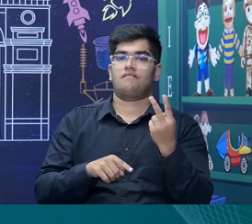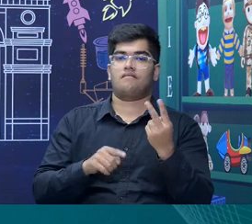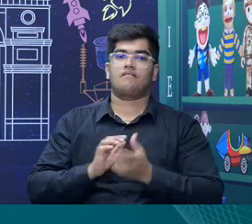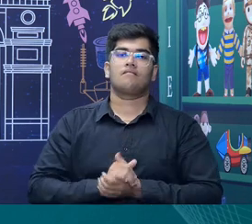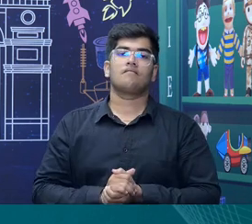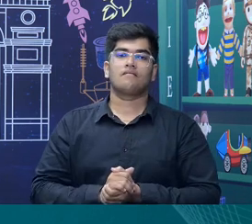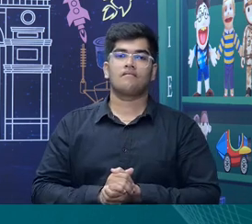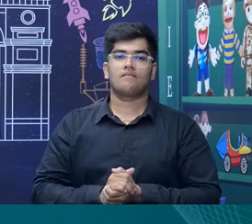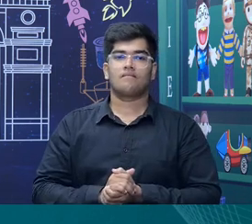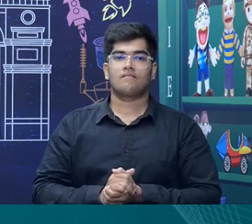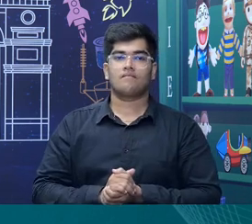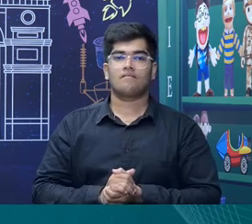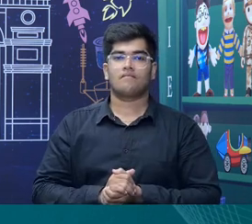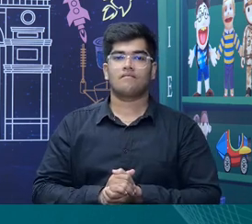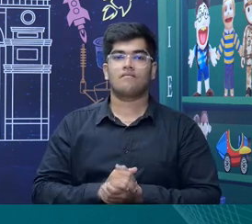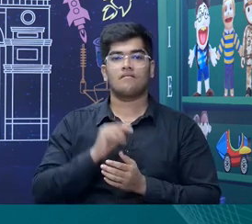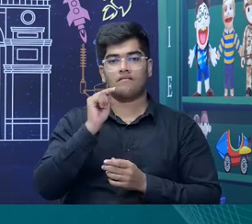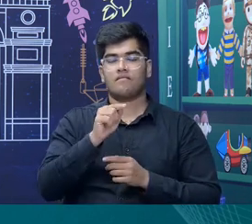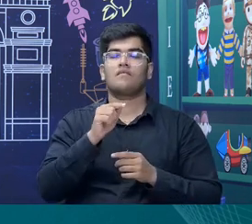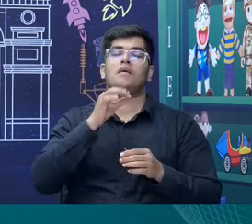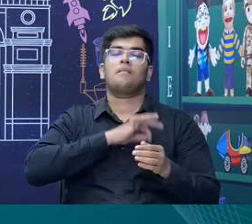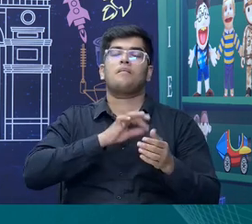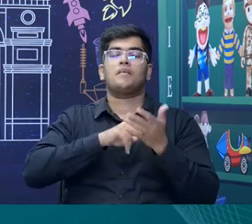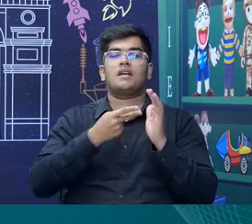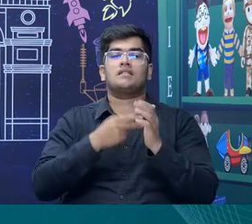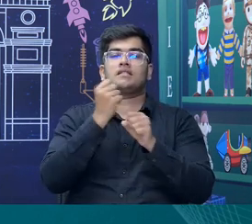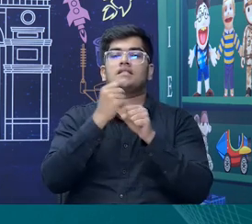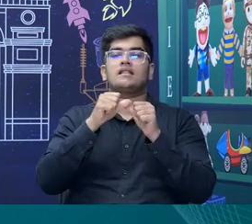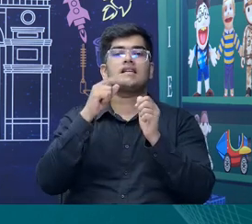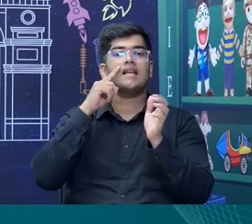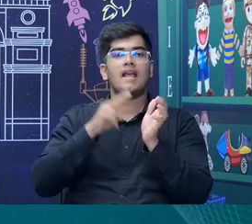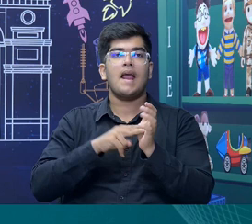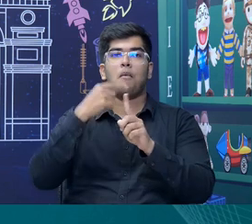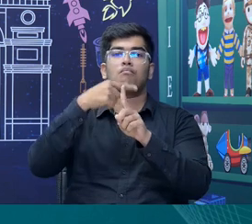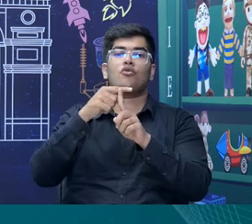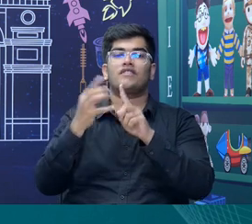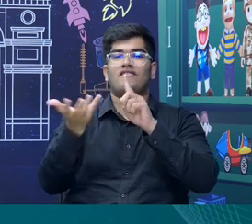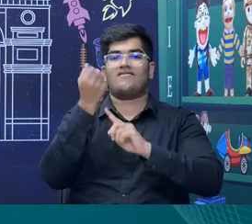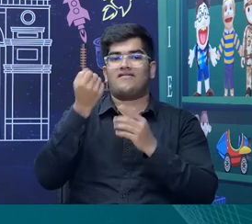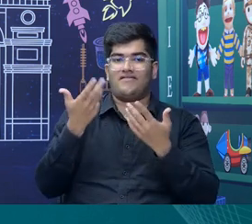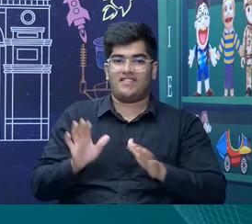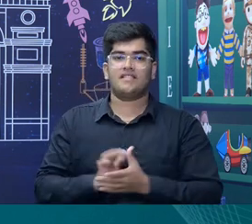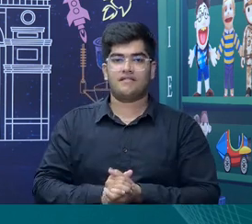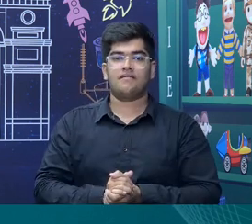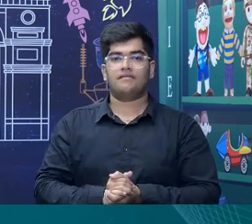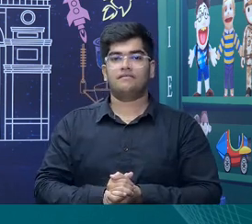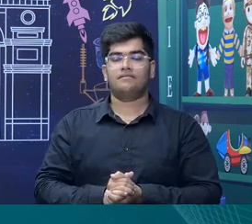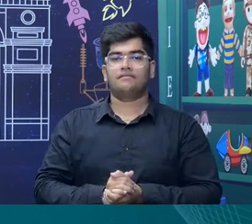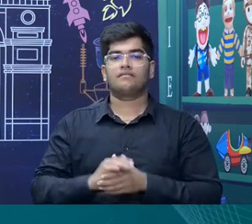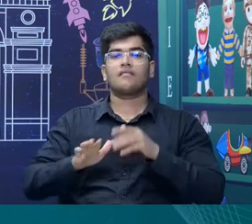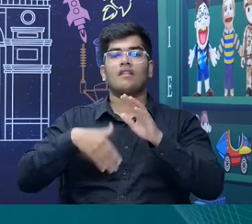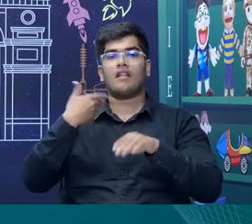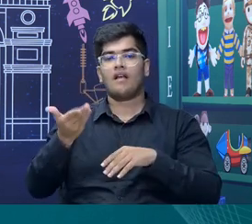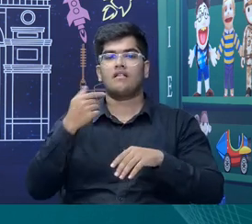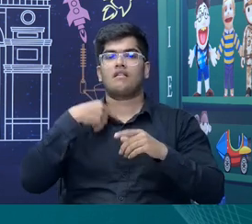partner that is the meaning of your gaining ratio now then after this we will then after